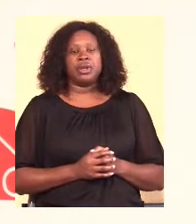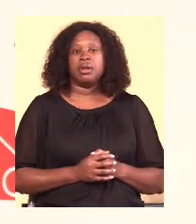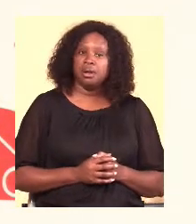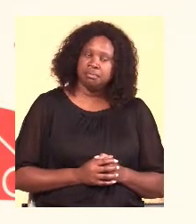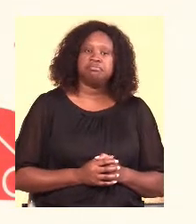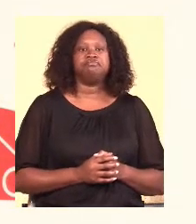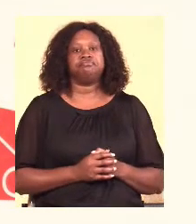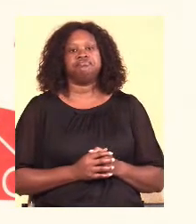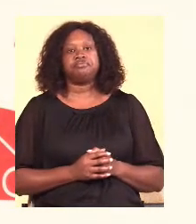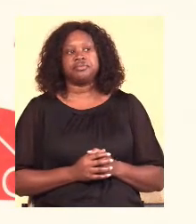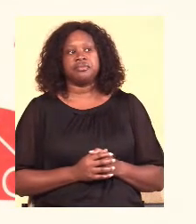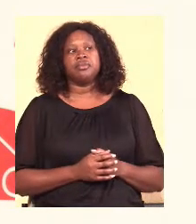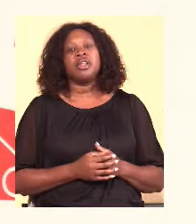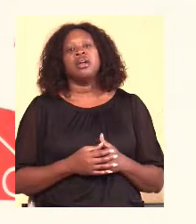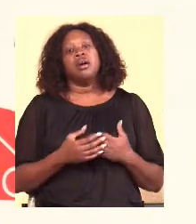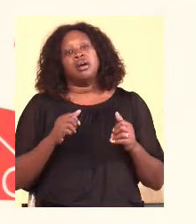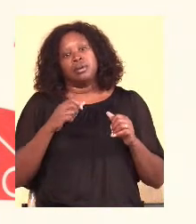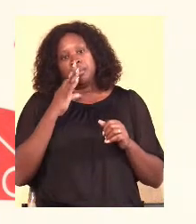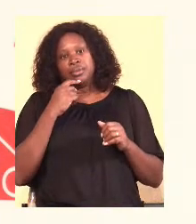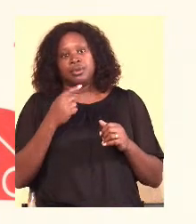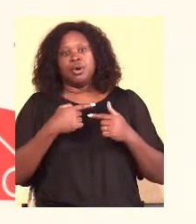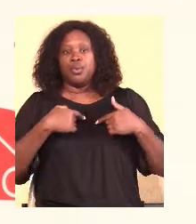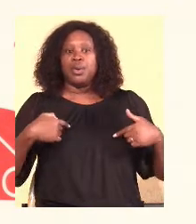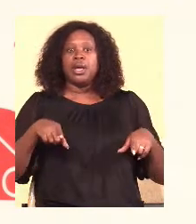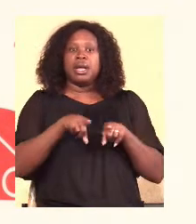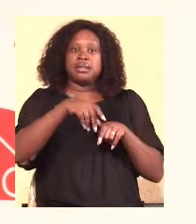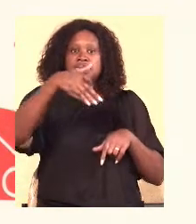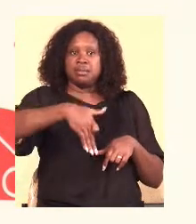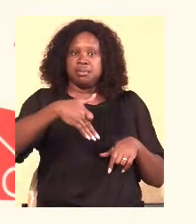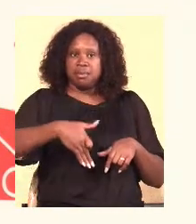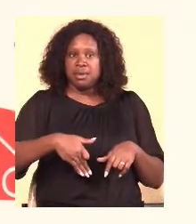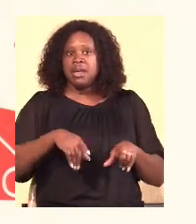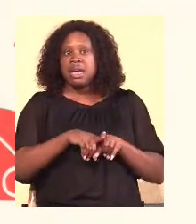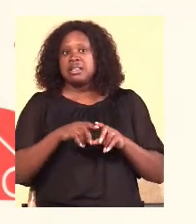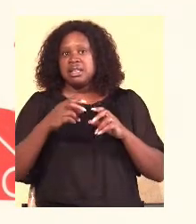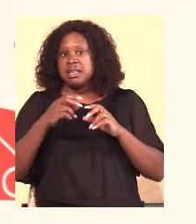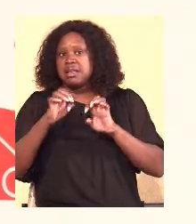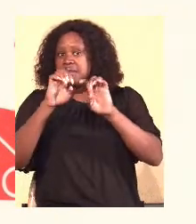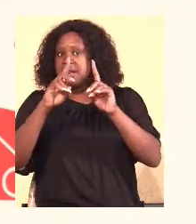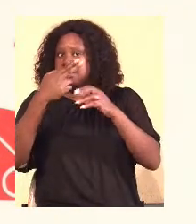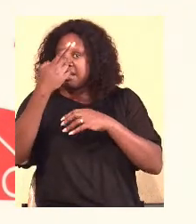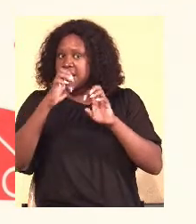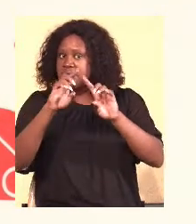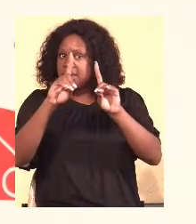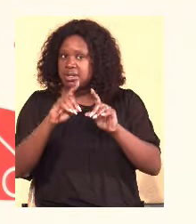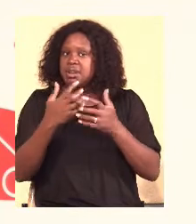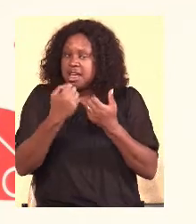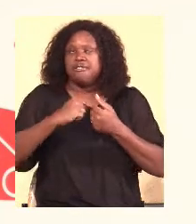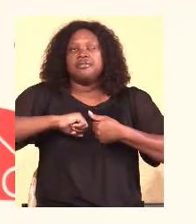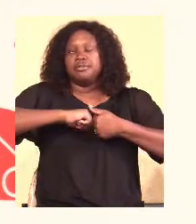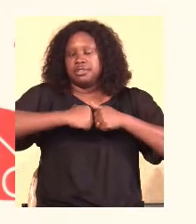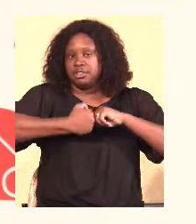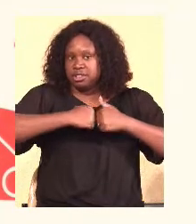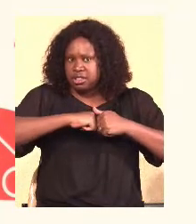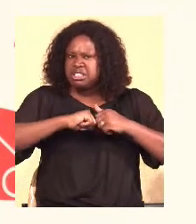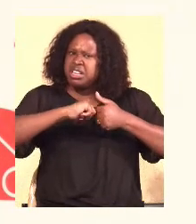challenge as a country, as a sector, a challenge that requires concerted